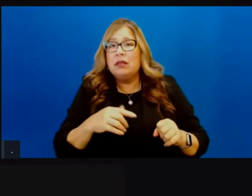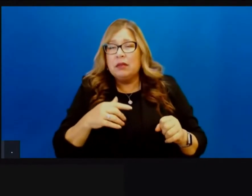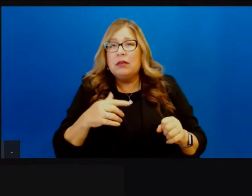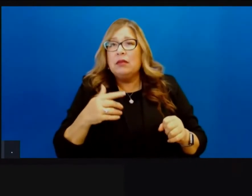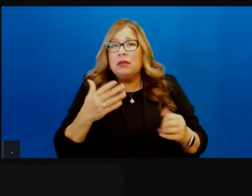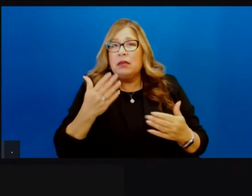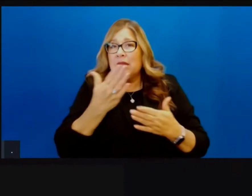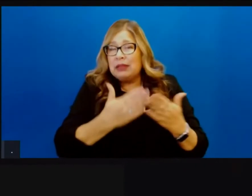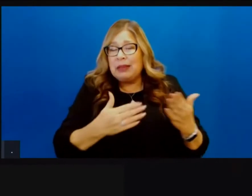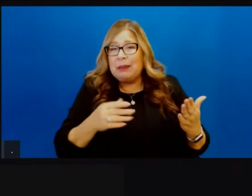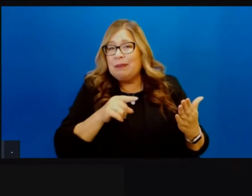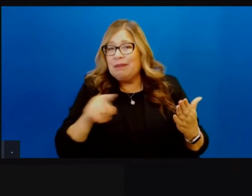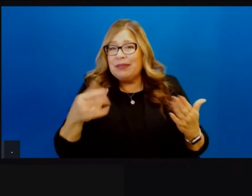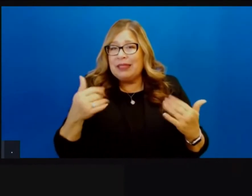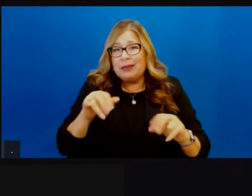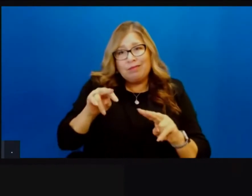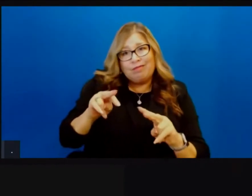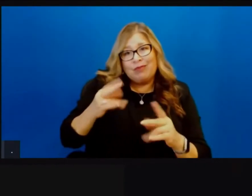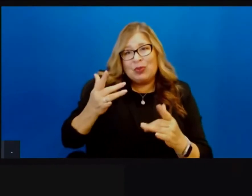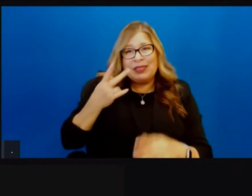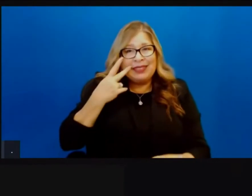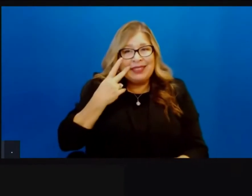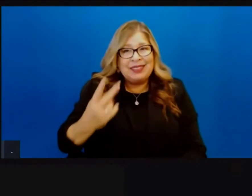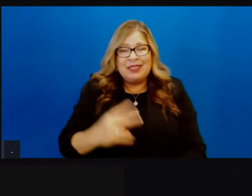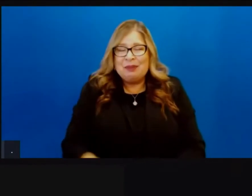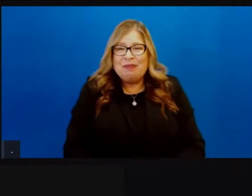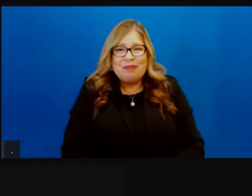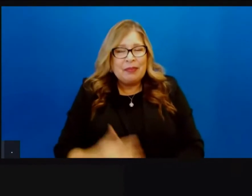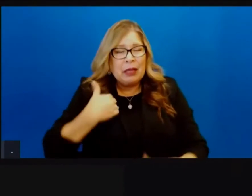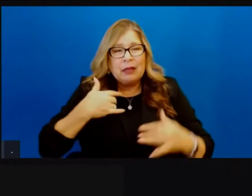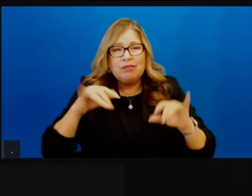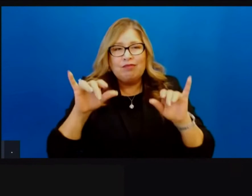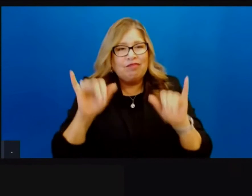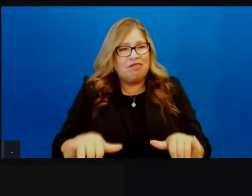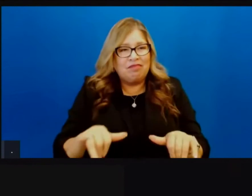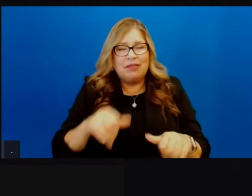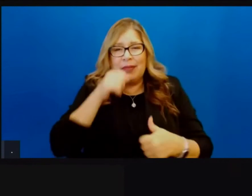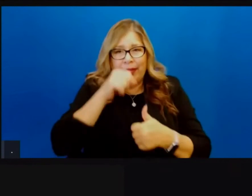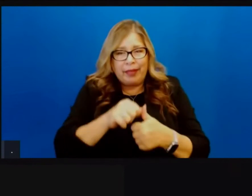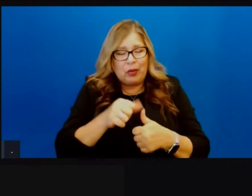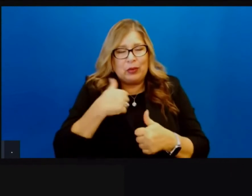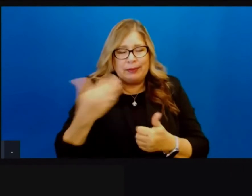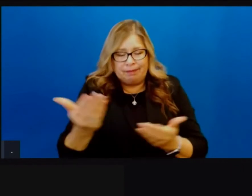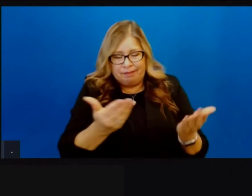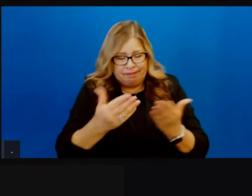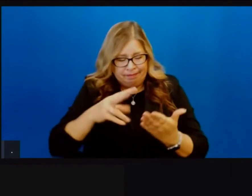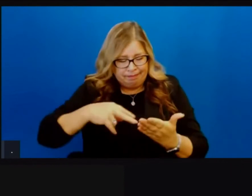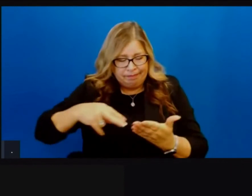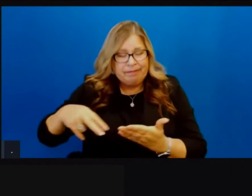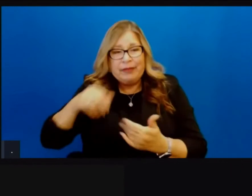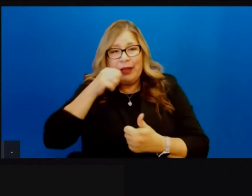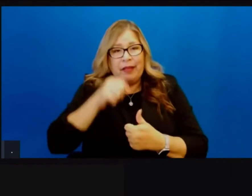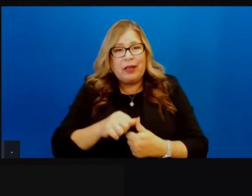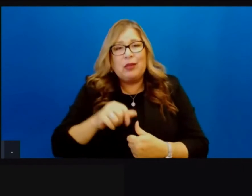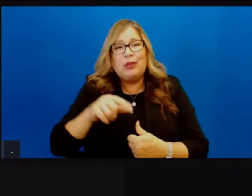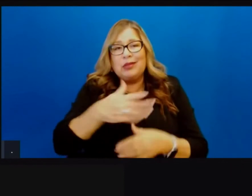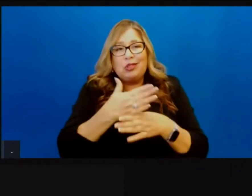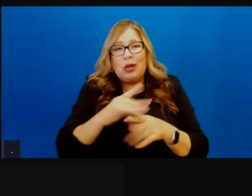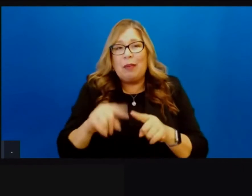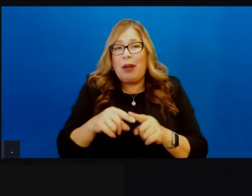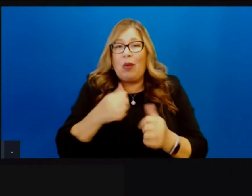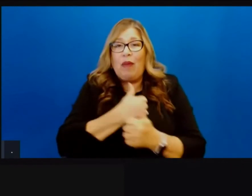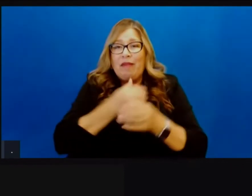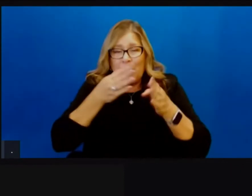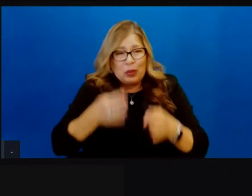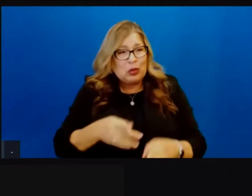in wait and see. I still get letters every day from people who share a story about a loved one who did